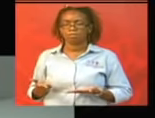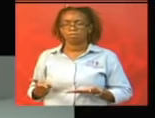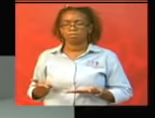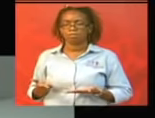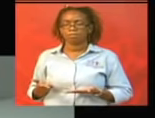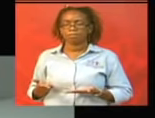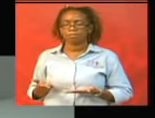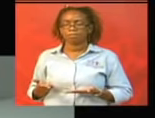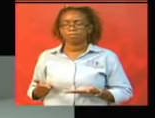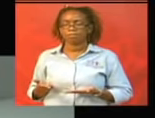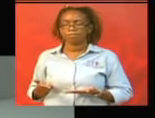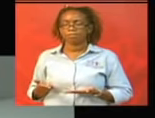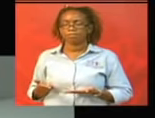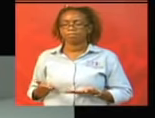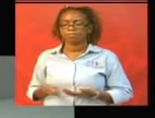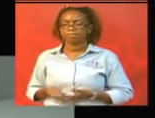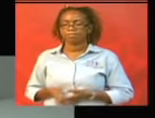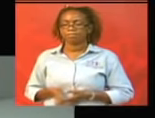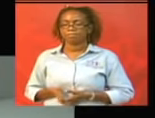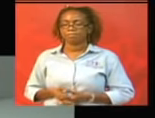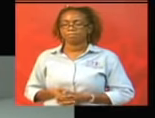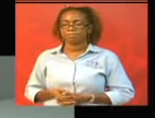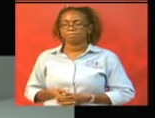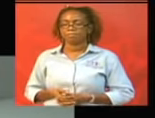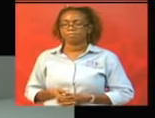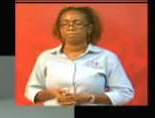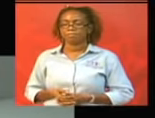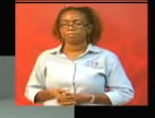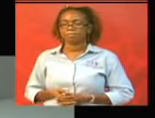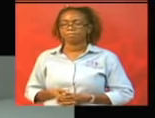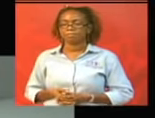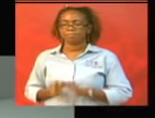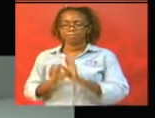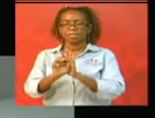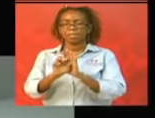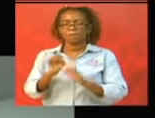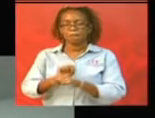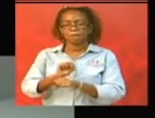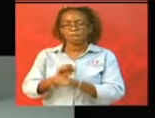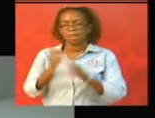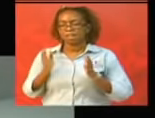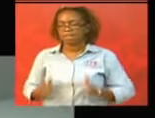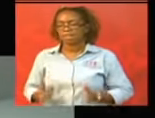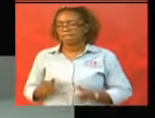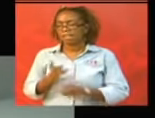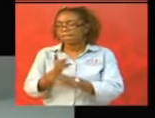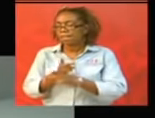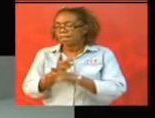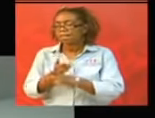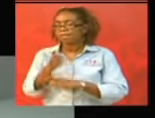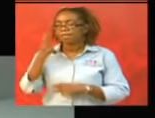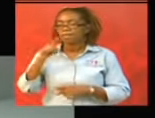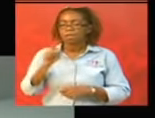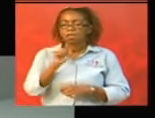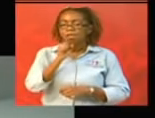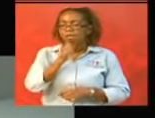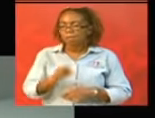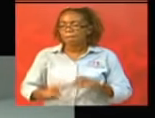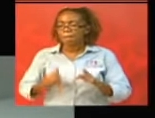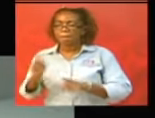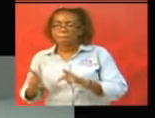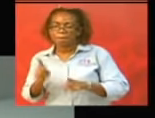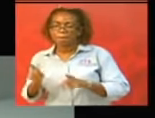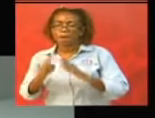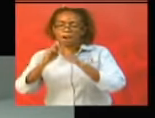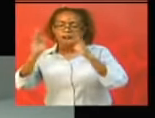contracting the virus? Specifically a worker who is taking care of the elderly in that long stay home.